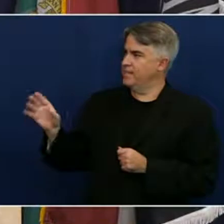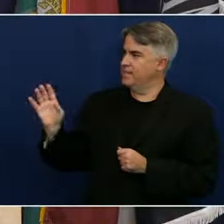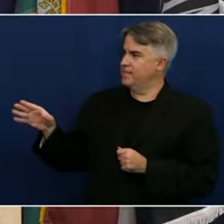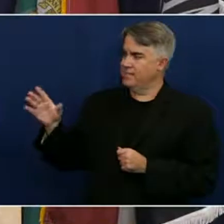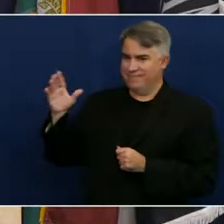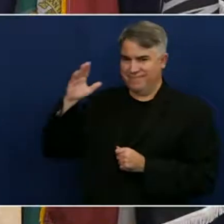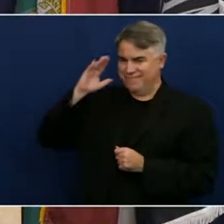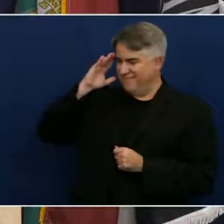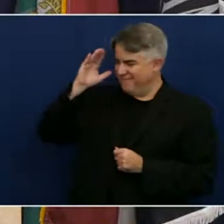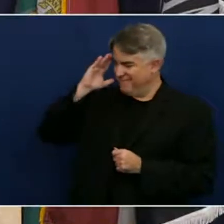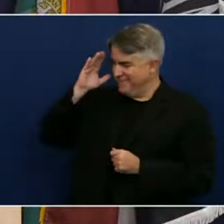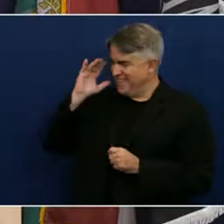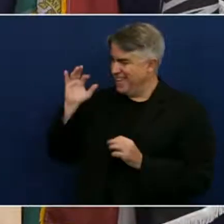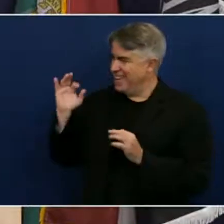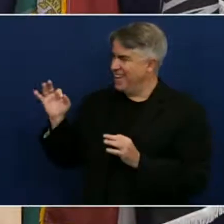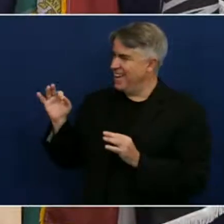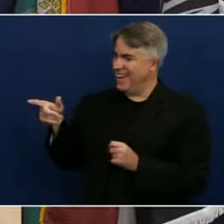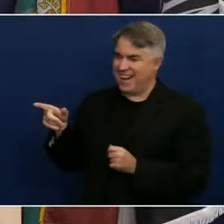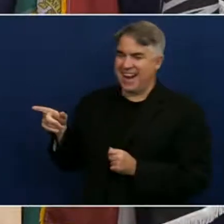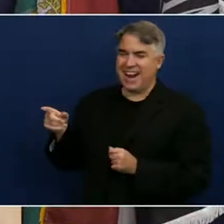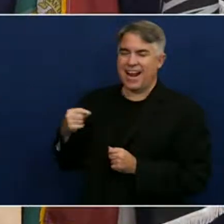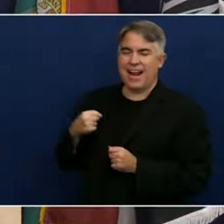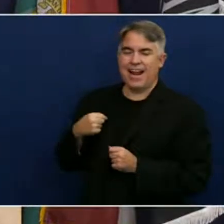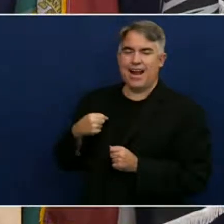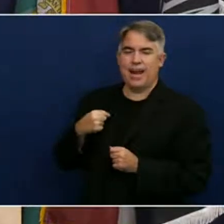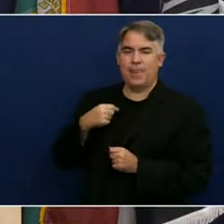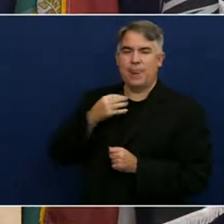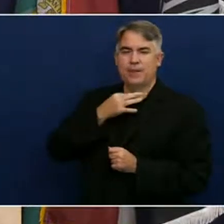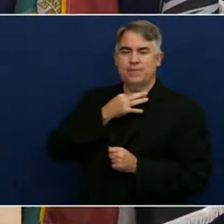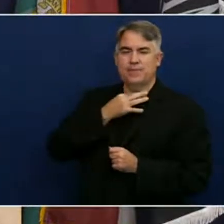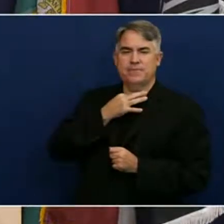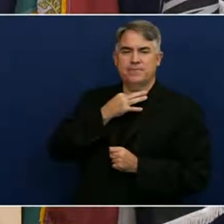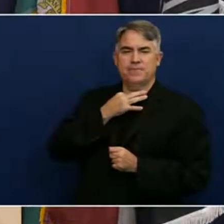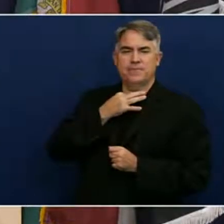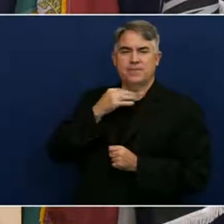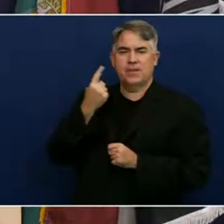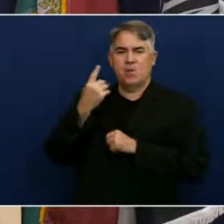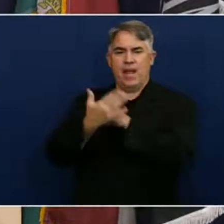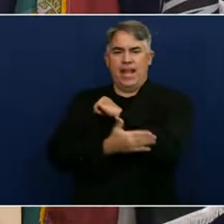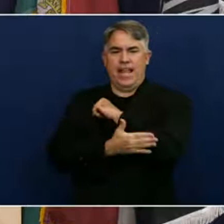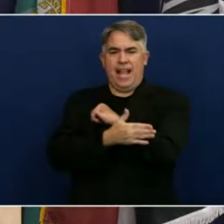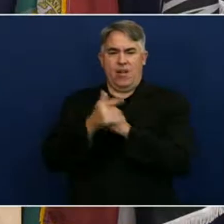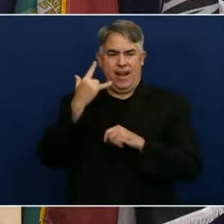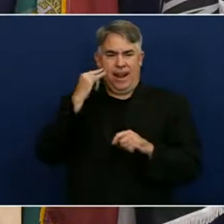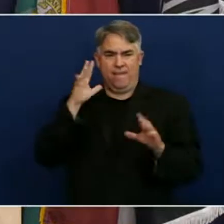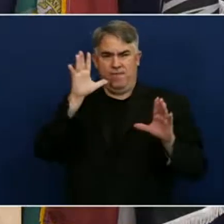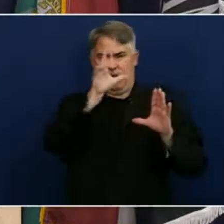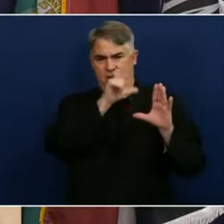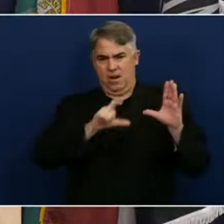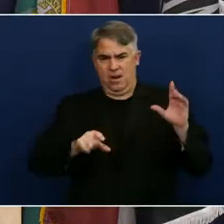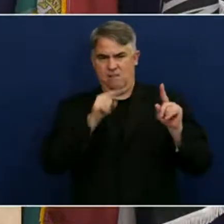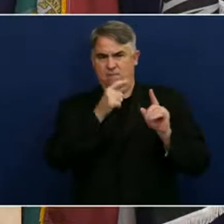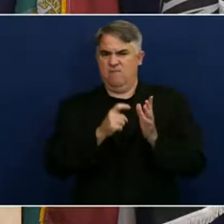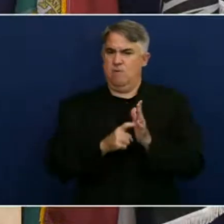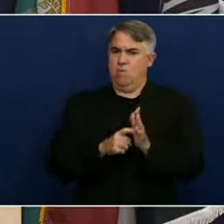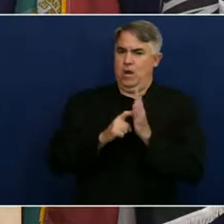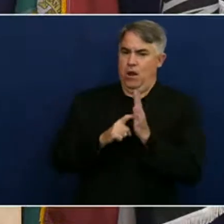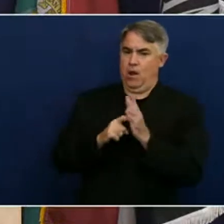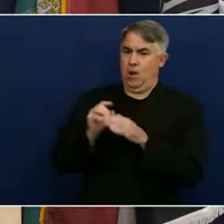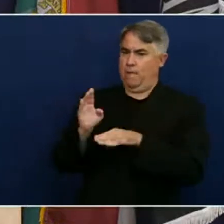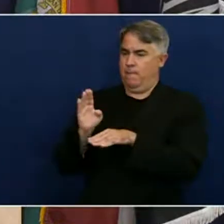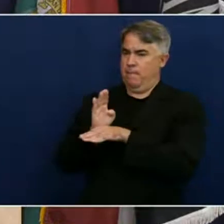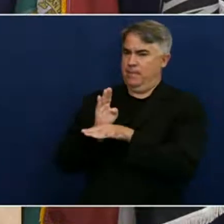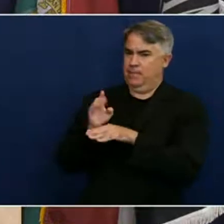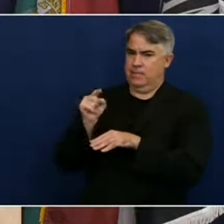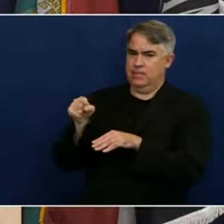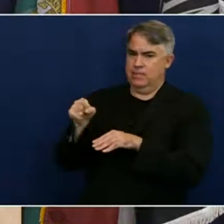Hi there. So at least one California county is now requiring businesses to ask their